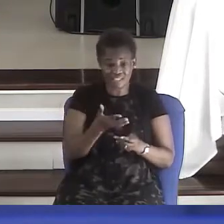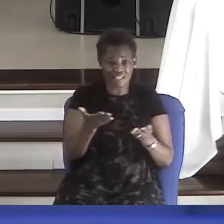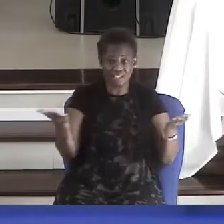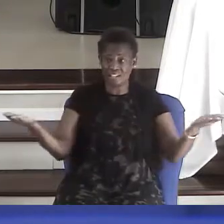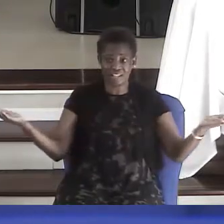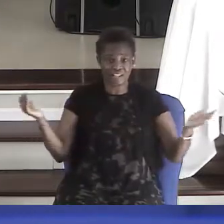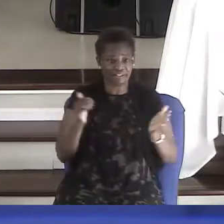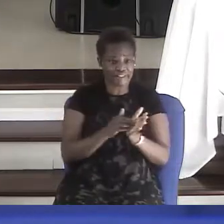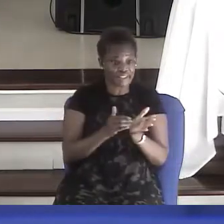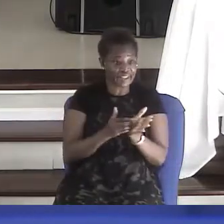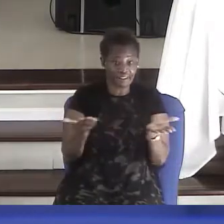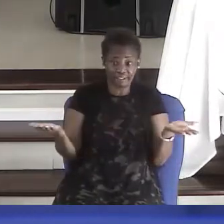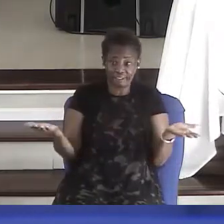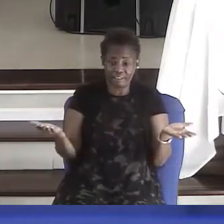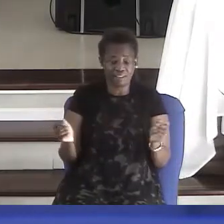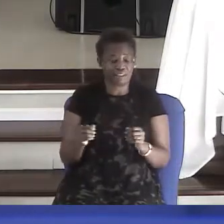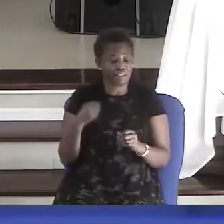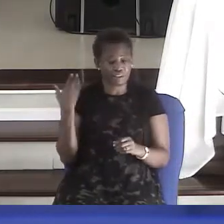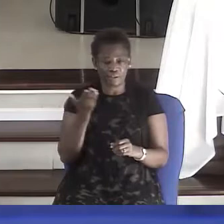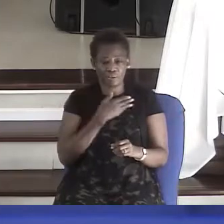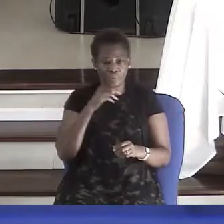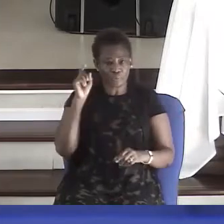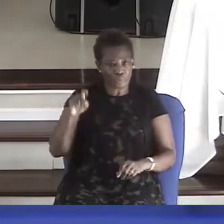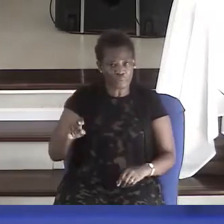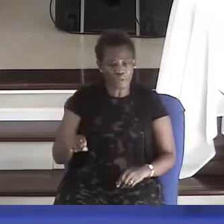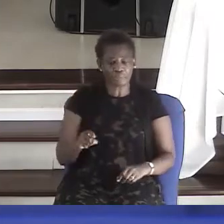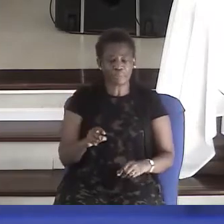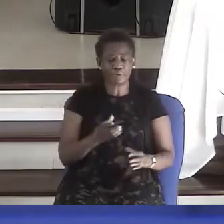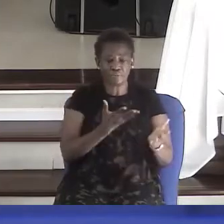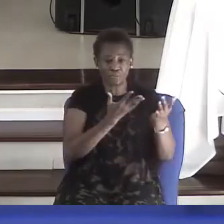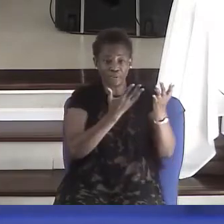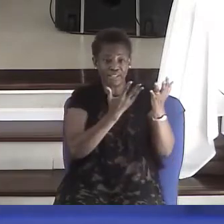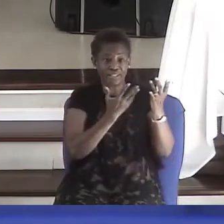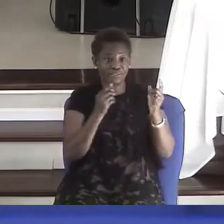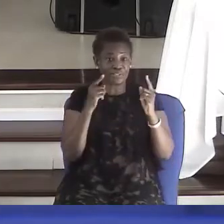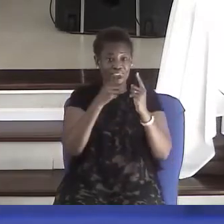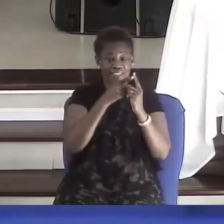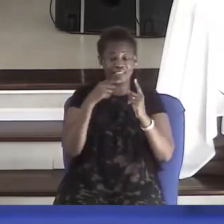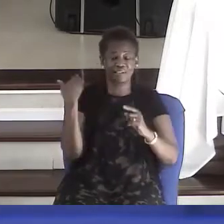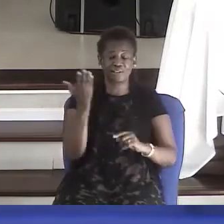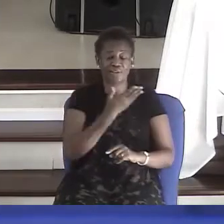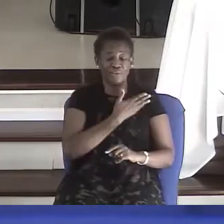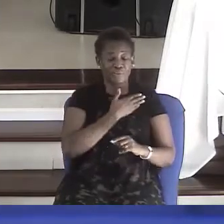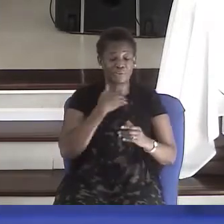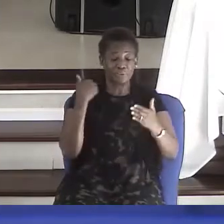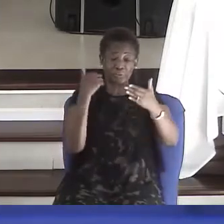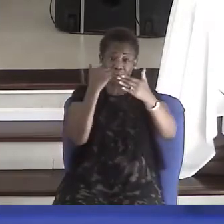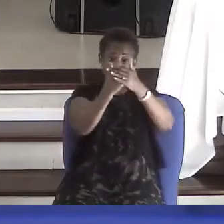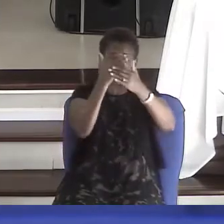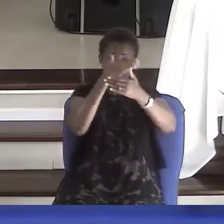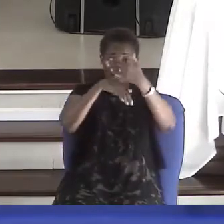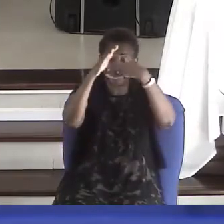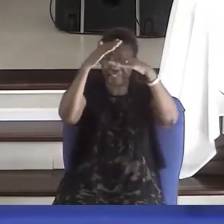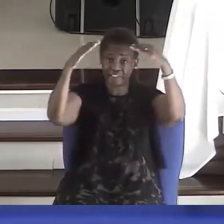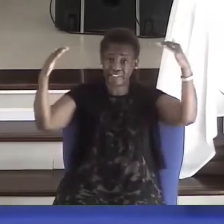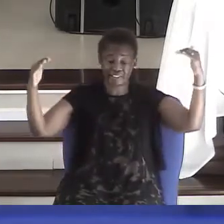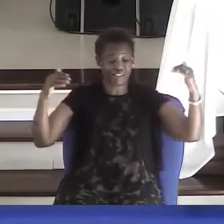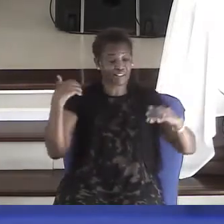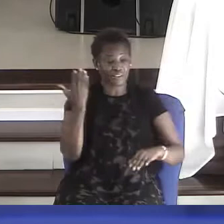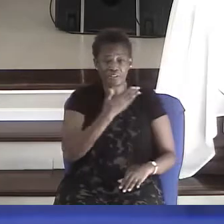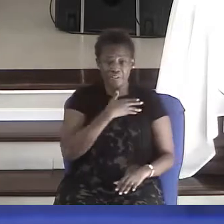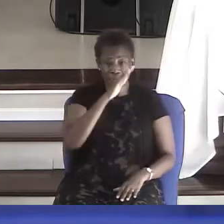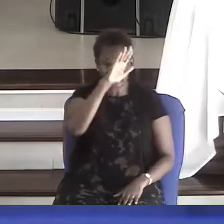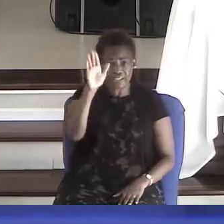We've never seen this. We've never lived like this. But there has to be some adjustments. There has to be